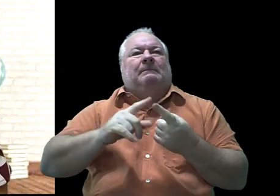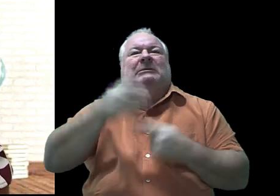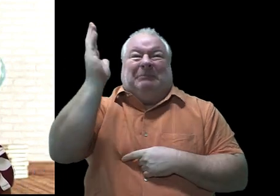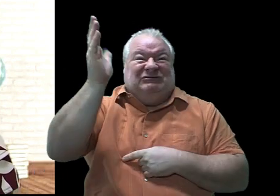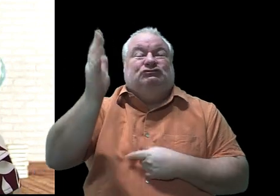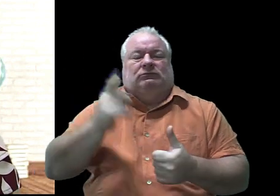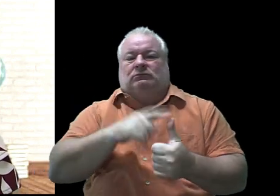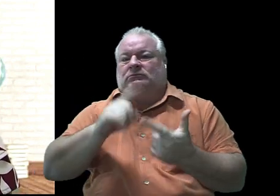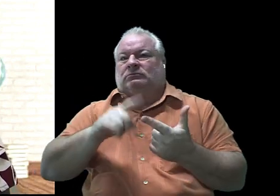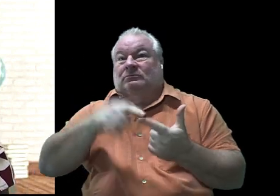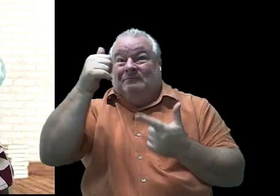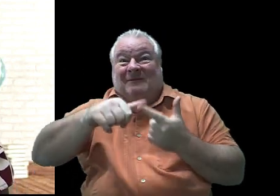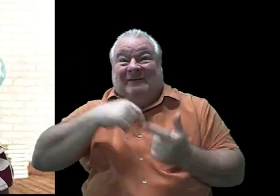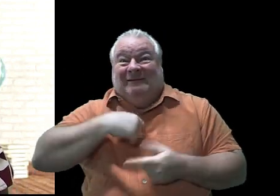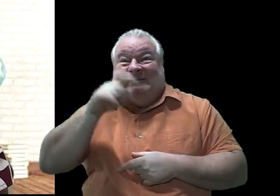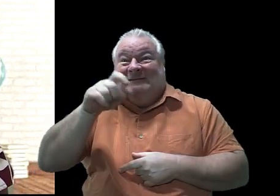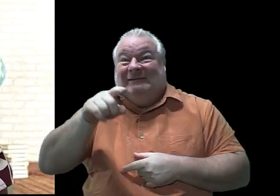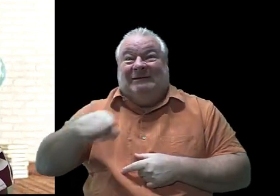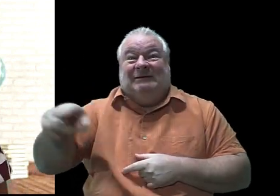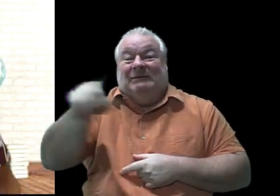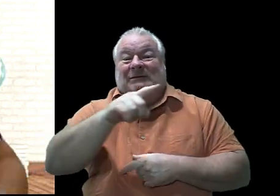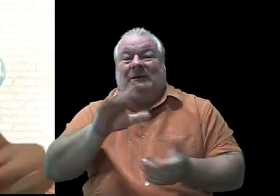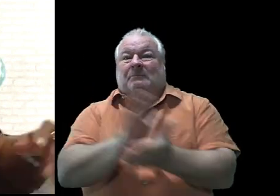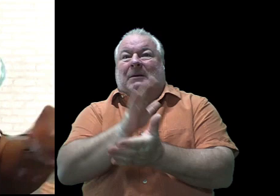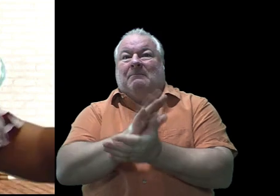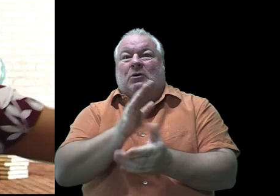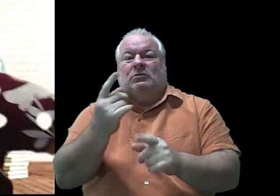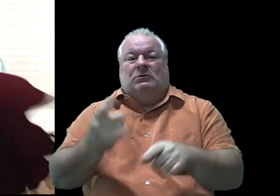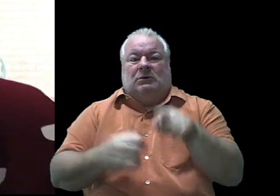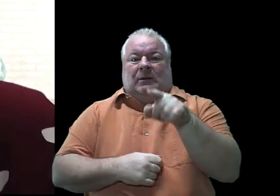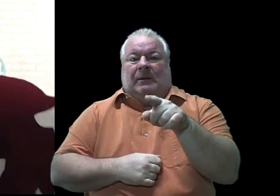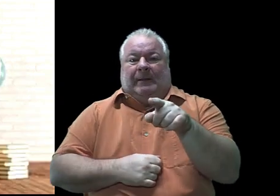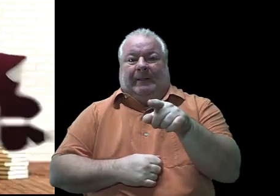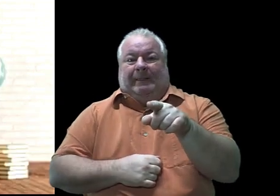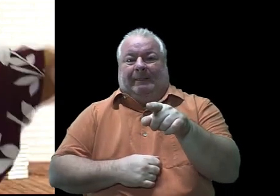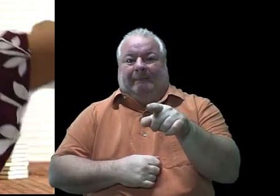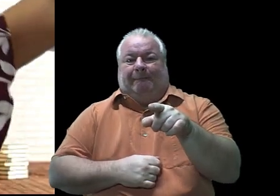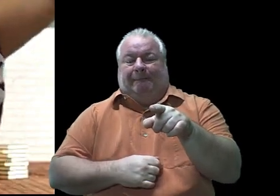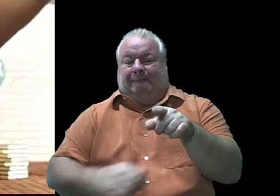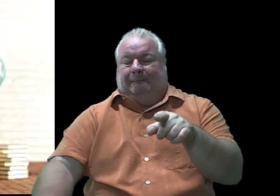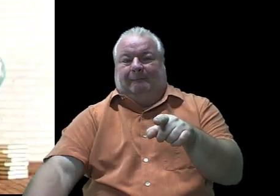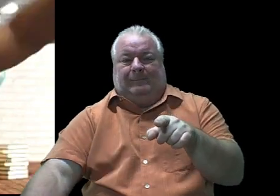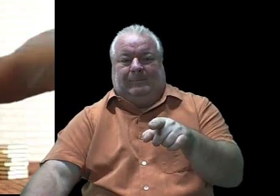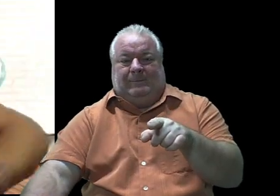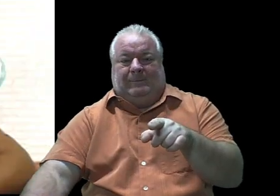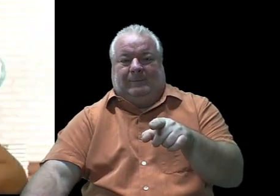in your speech. And remember, I need a regular piece of paper